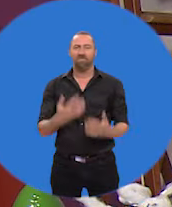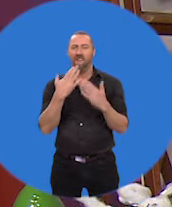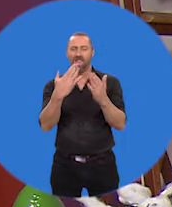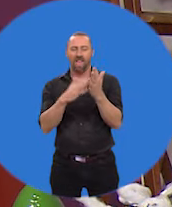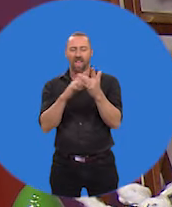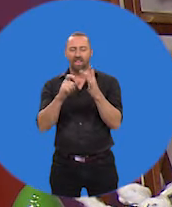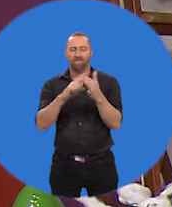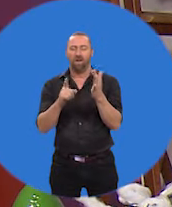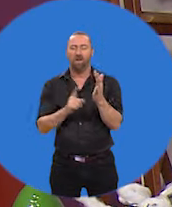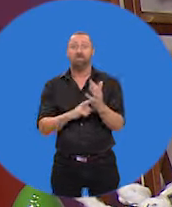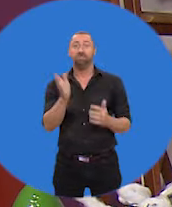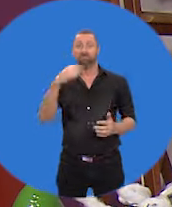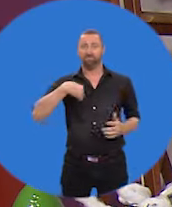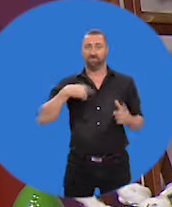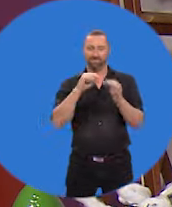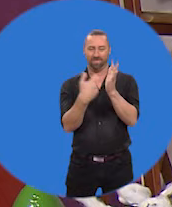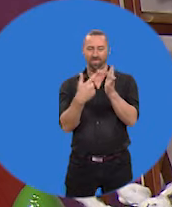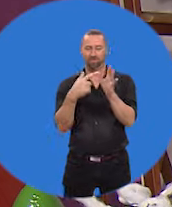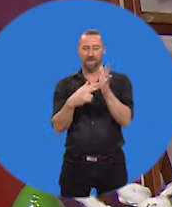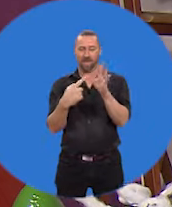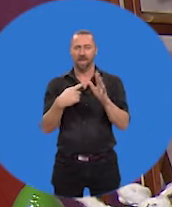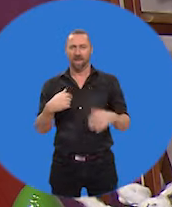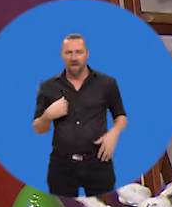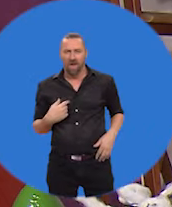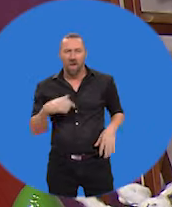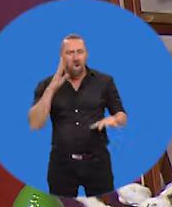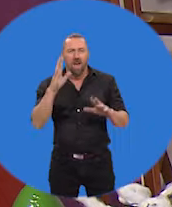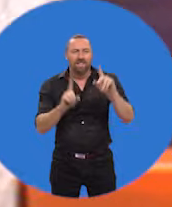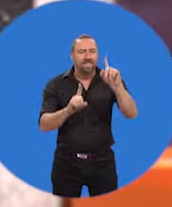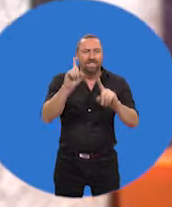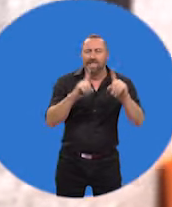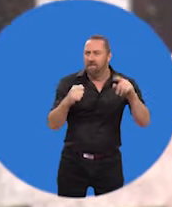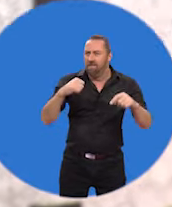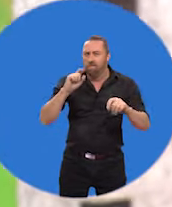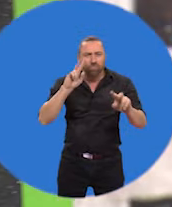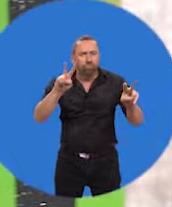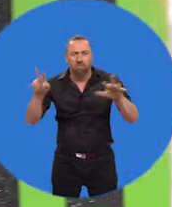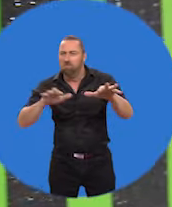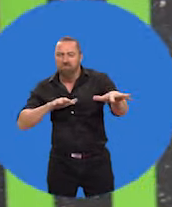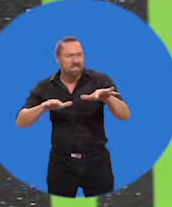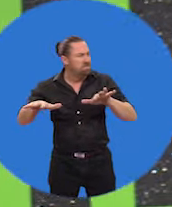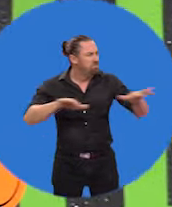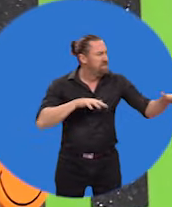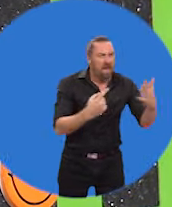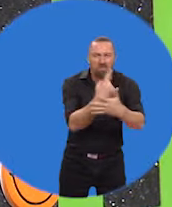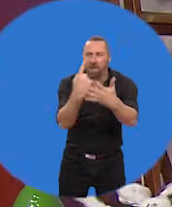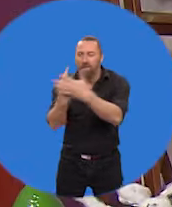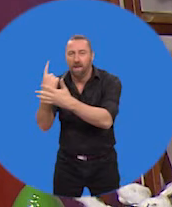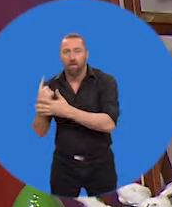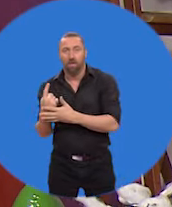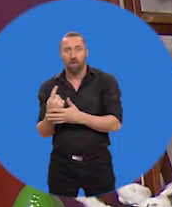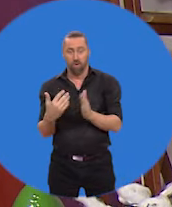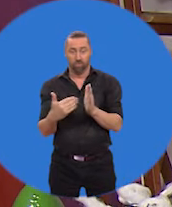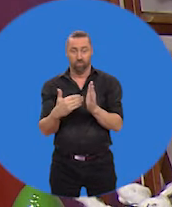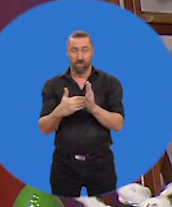home. Thanks, Michael. Hi, I'm Brianna, and I'm listening to the busy city noises. Can you hear them? Today in the art room, we're going to make our